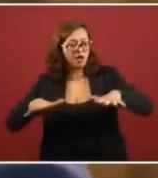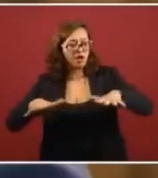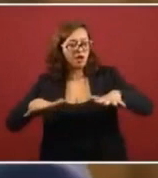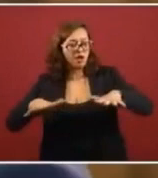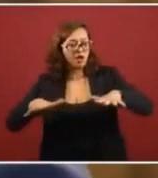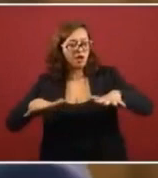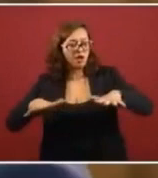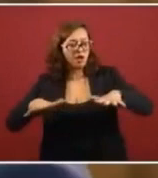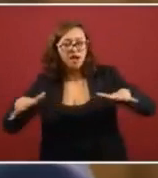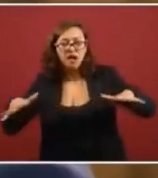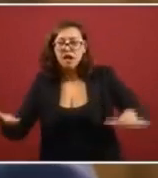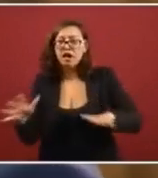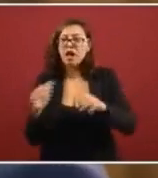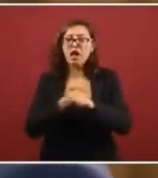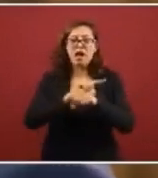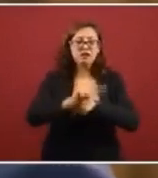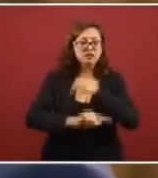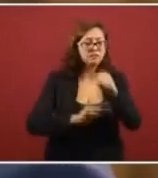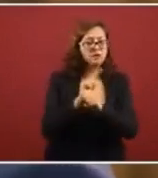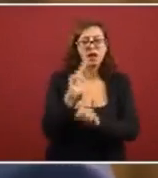ways the university's